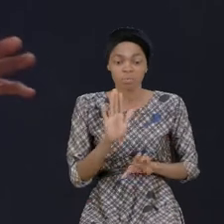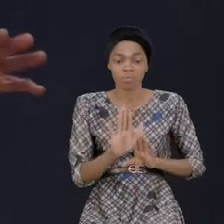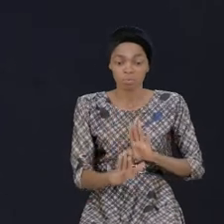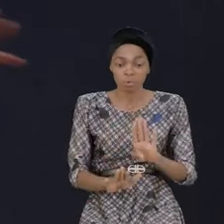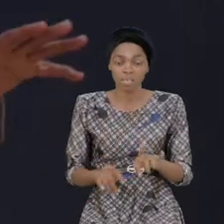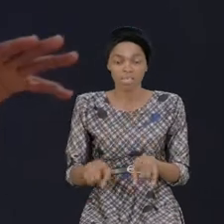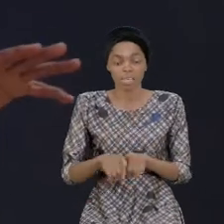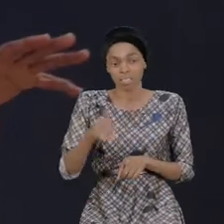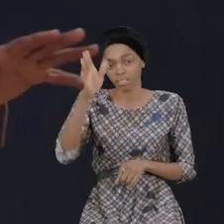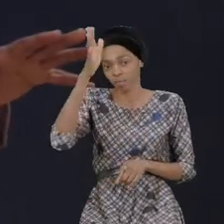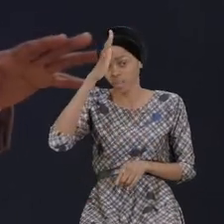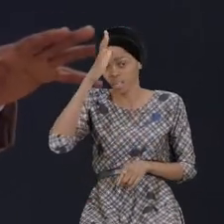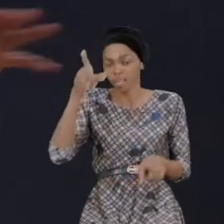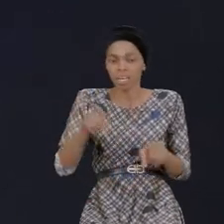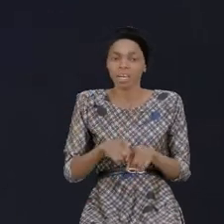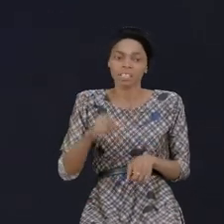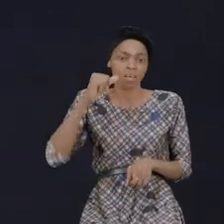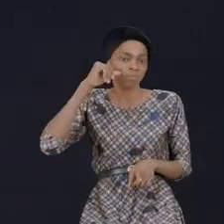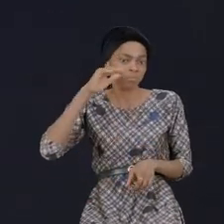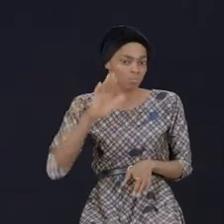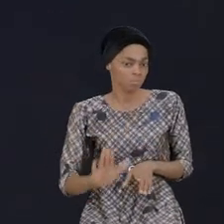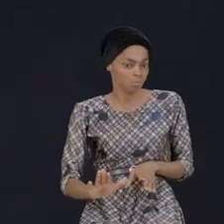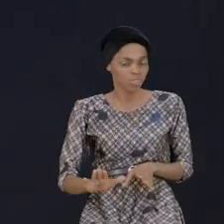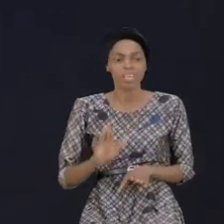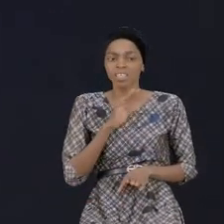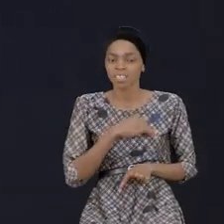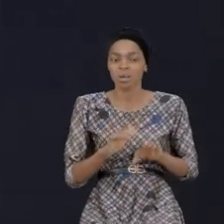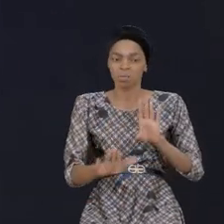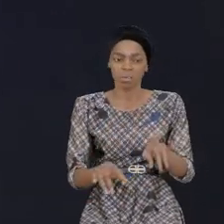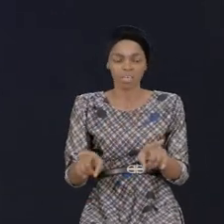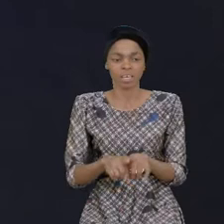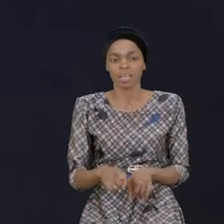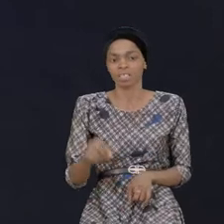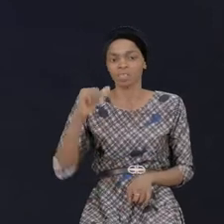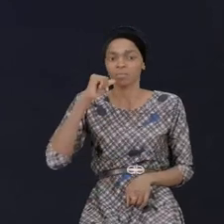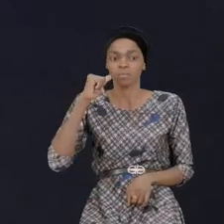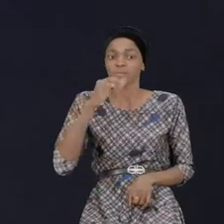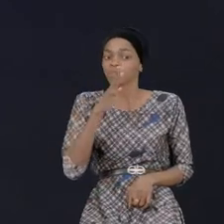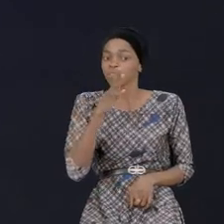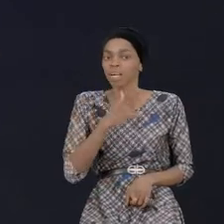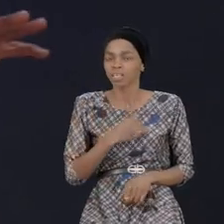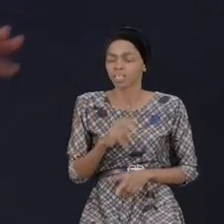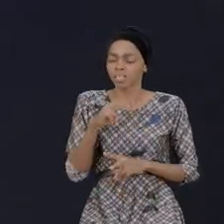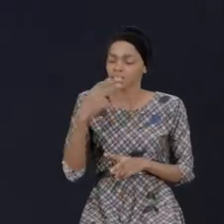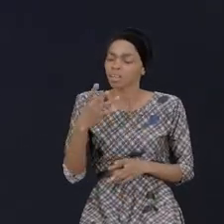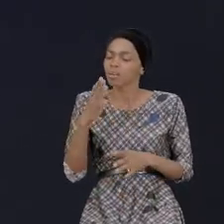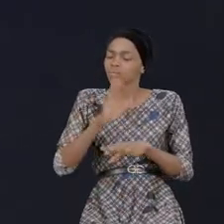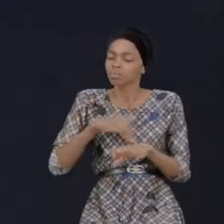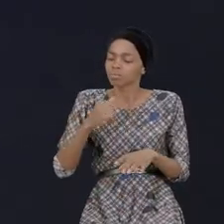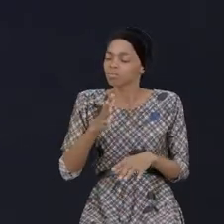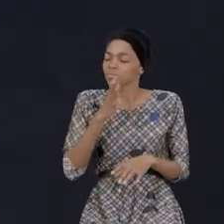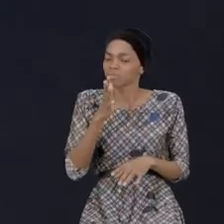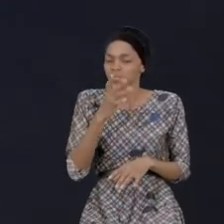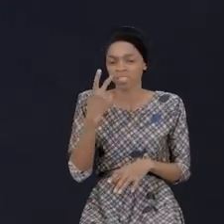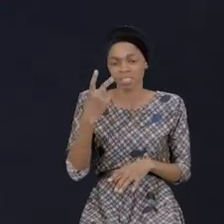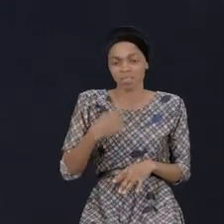that little girl walking like the mother, and says, "Mommy, look at me. I am walking like you." Like that boy will put